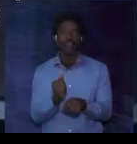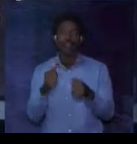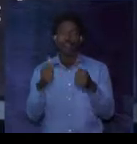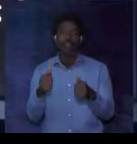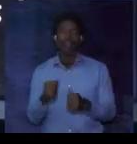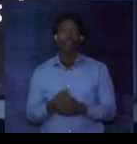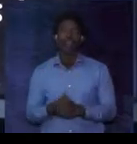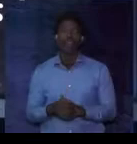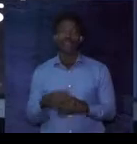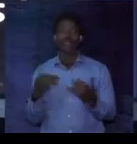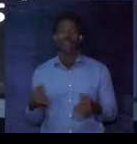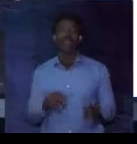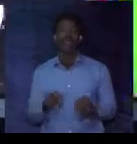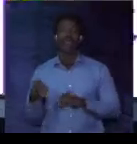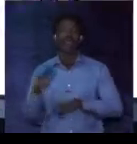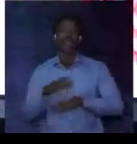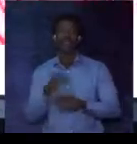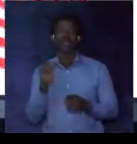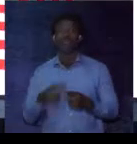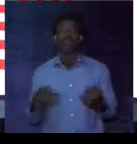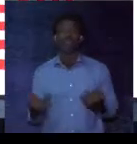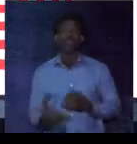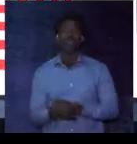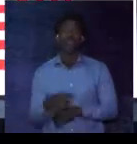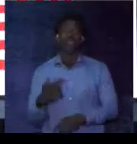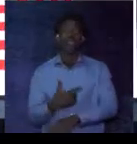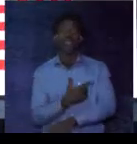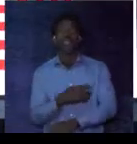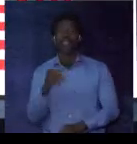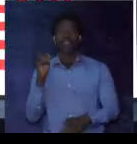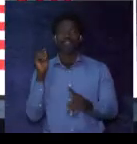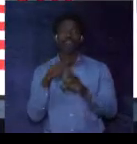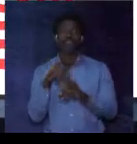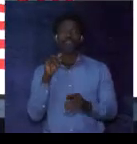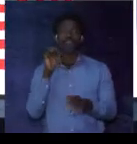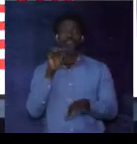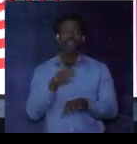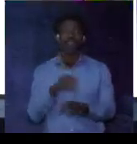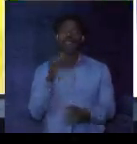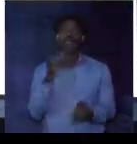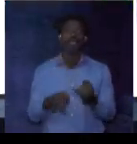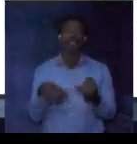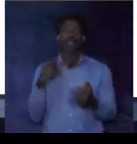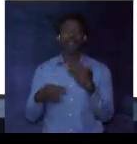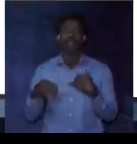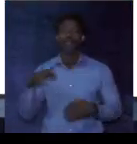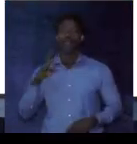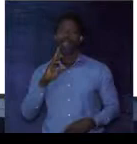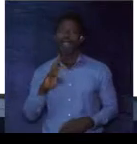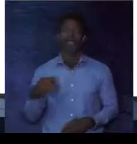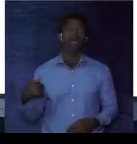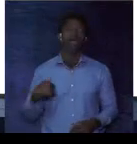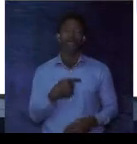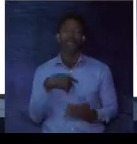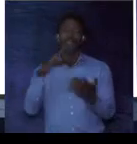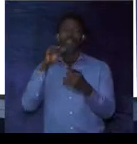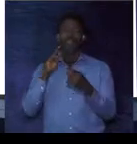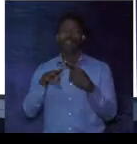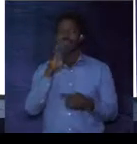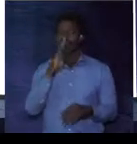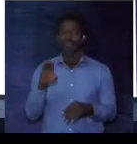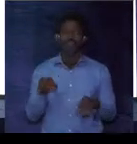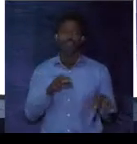well done you. Now, moving on to today's learning objectives. At the end of these lessons, what are we expected to be able to